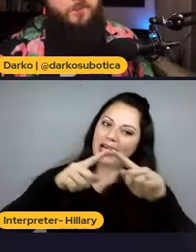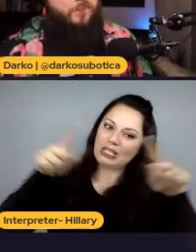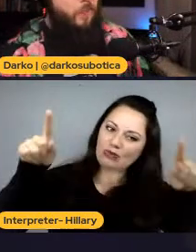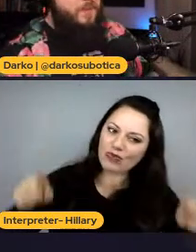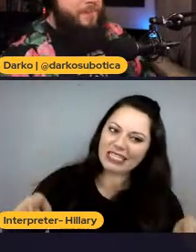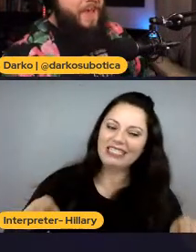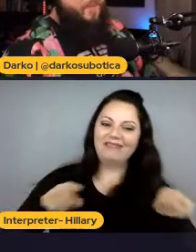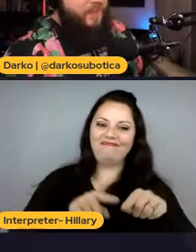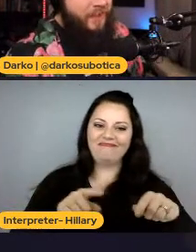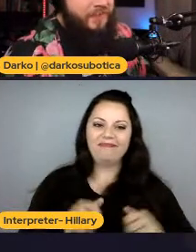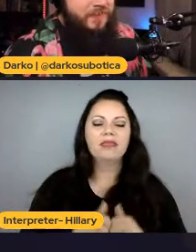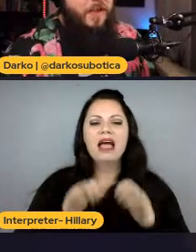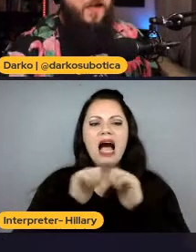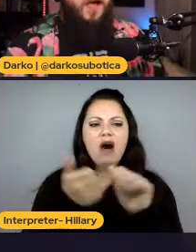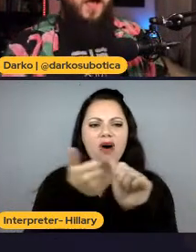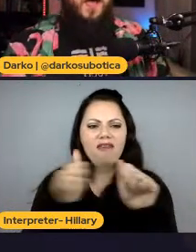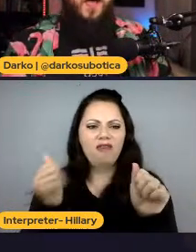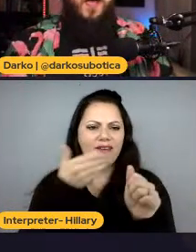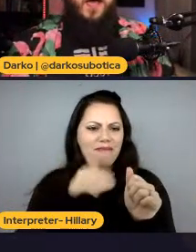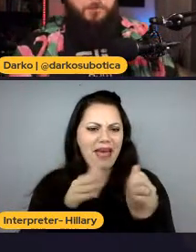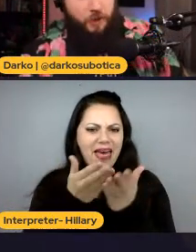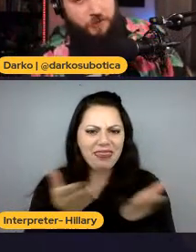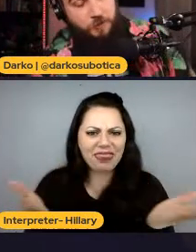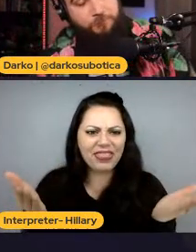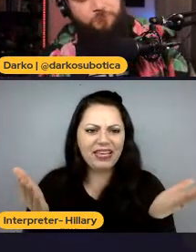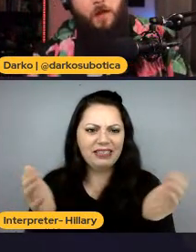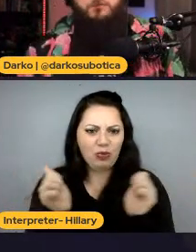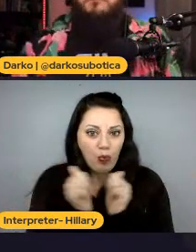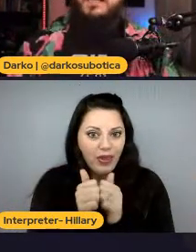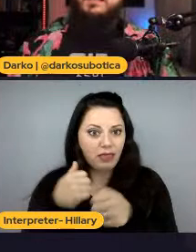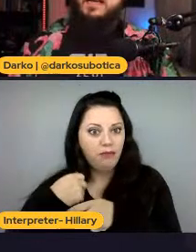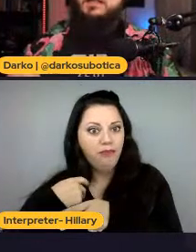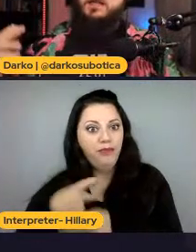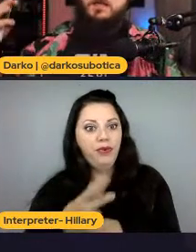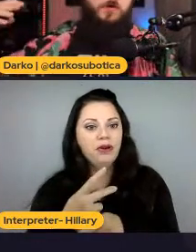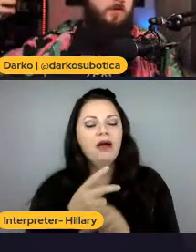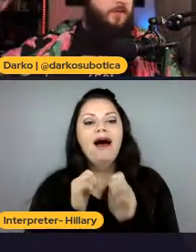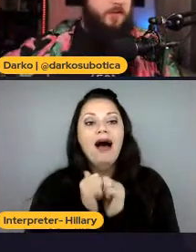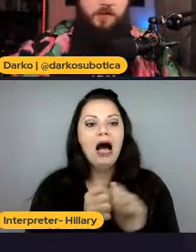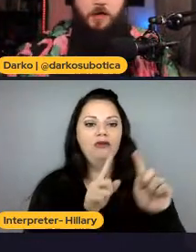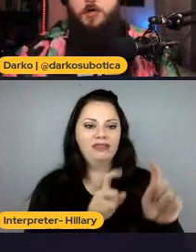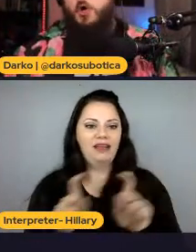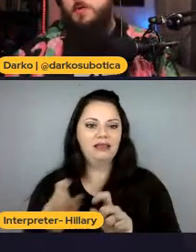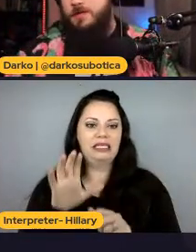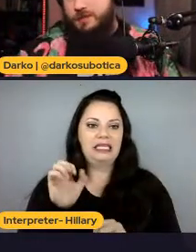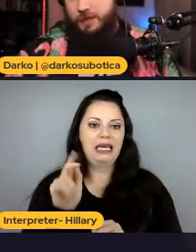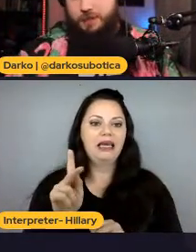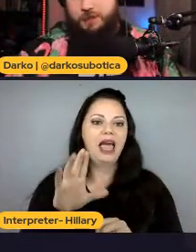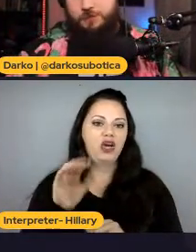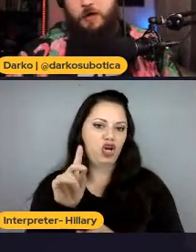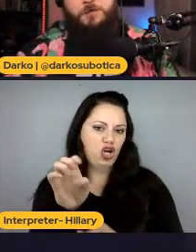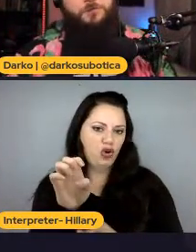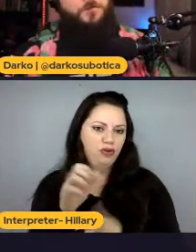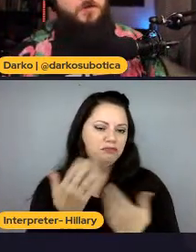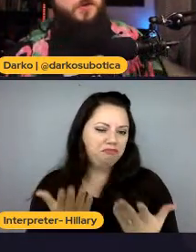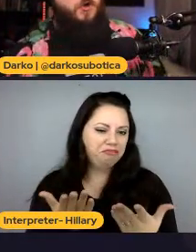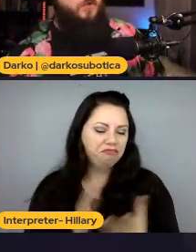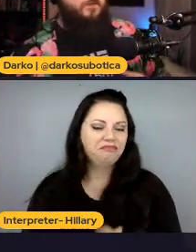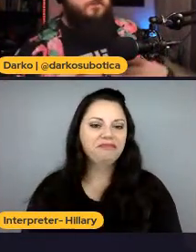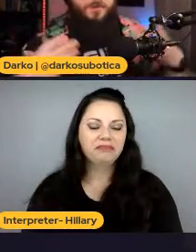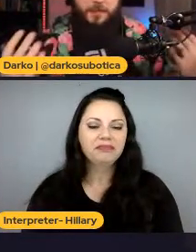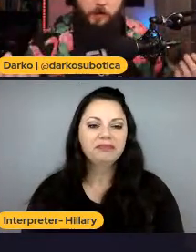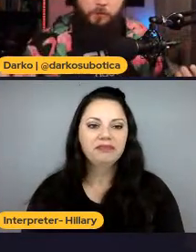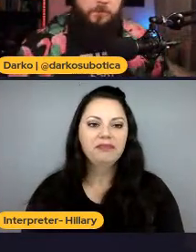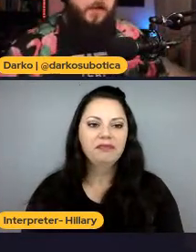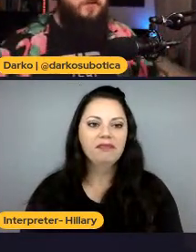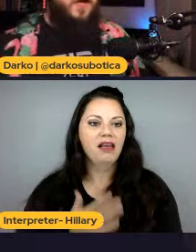can you avoid bad things in production by testing your CDK code in this case, right? So